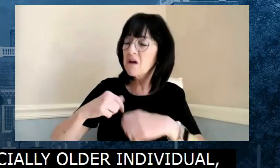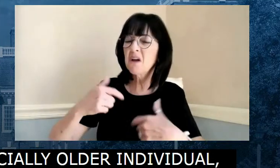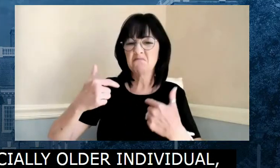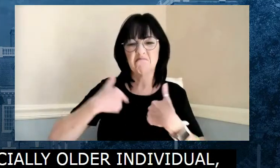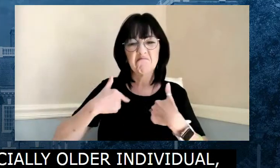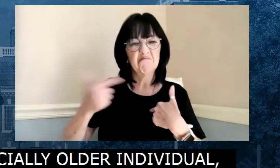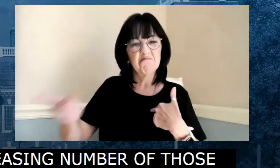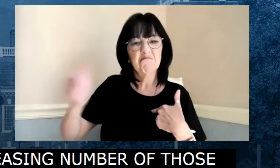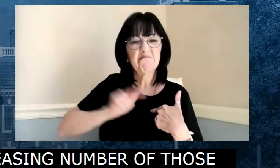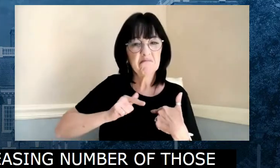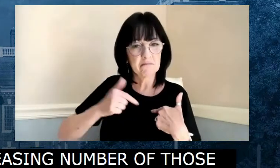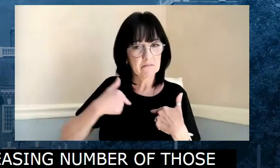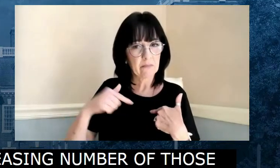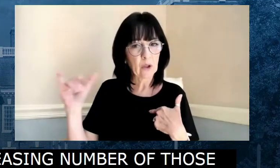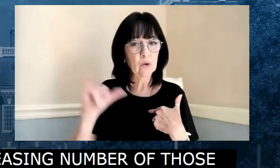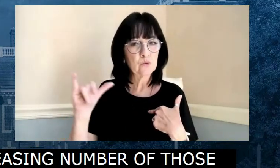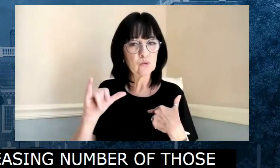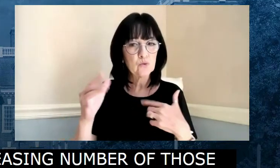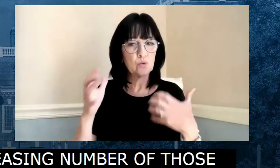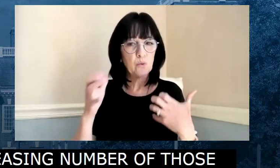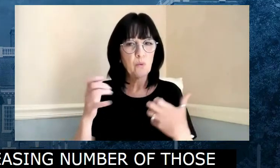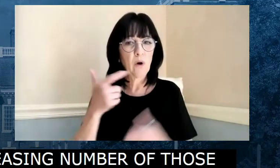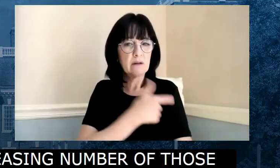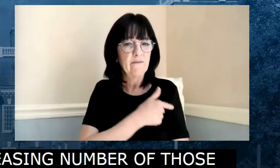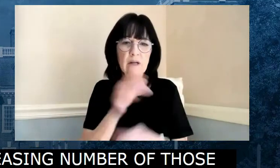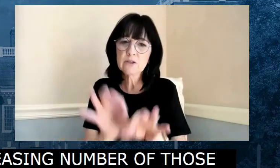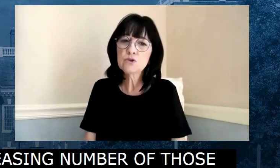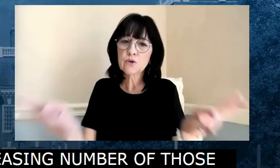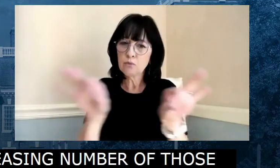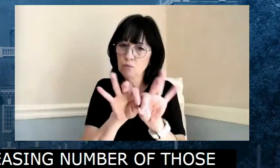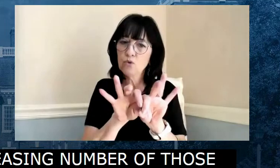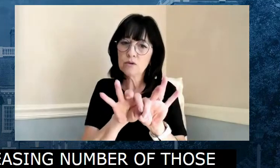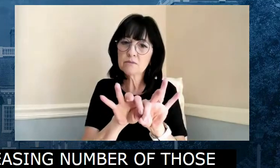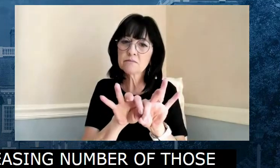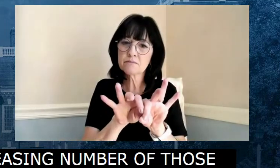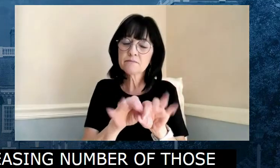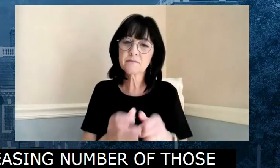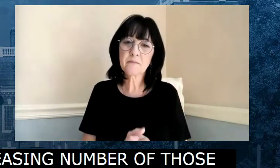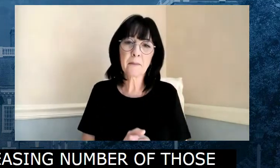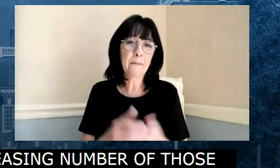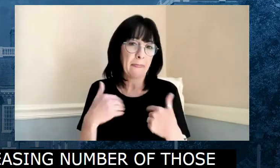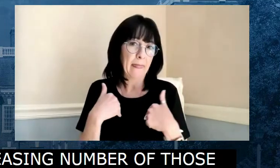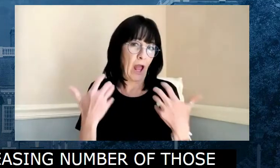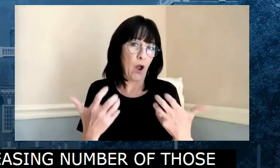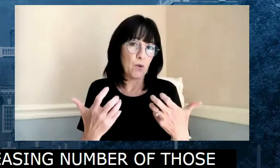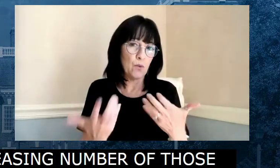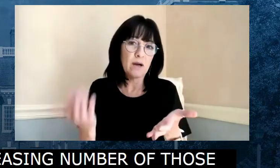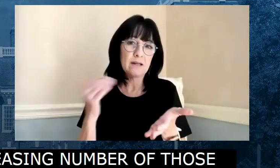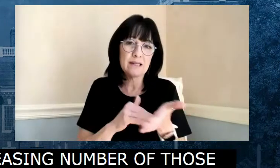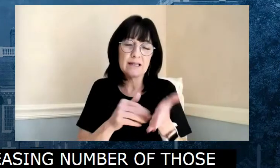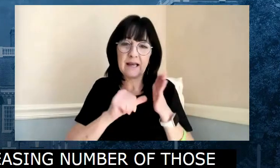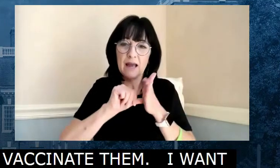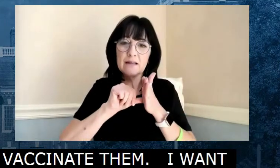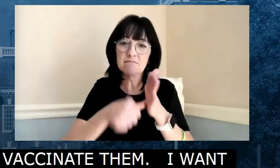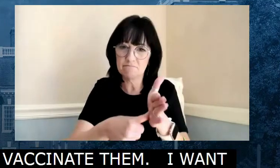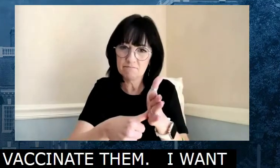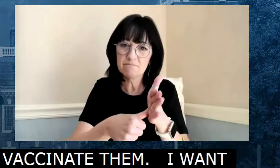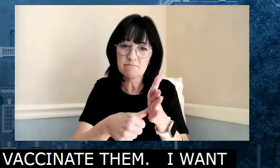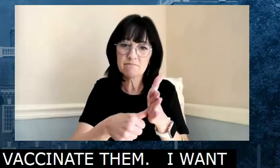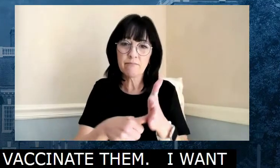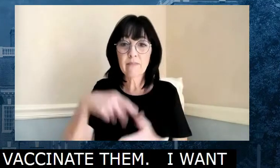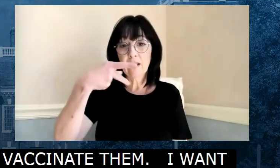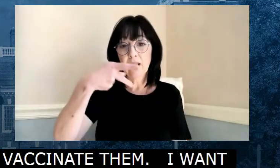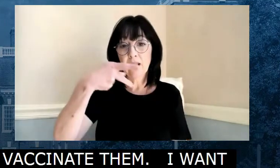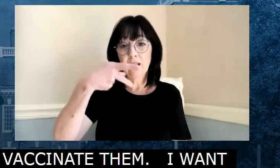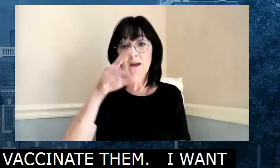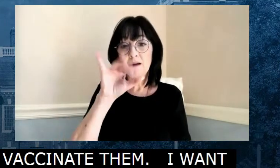And so again, just important to vaccinate them. I want to reiterate the studies of the Pfizer vaccine among